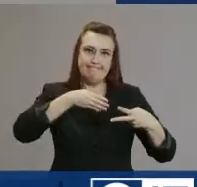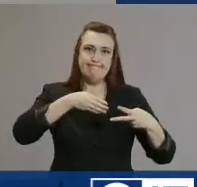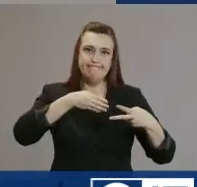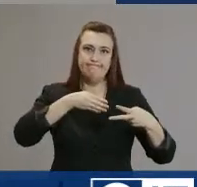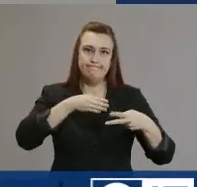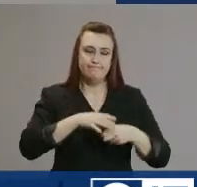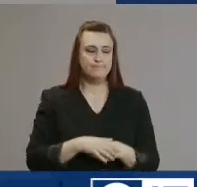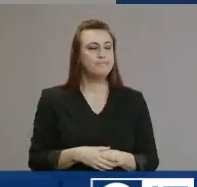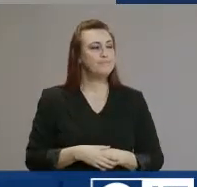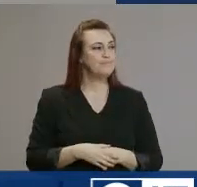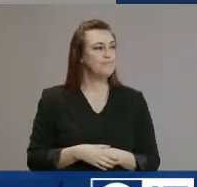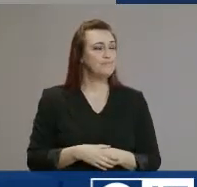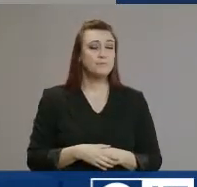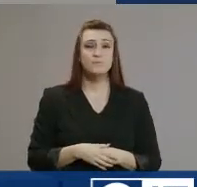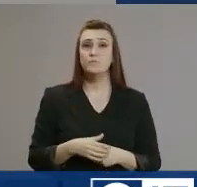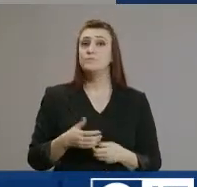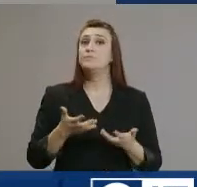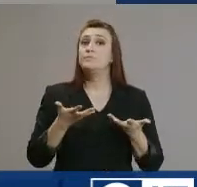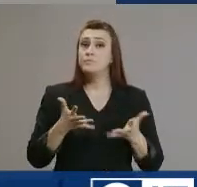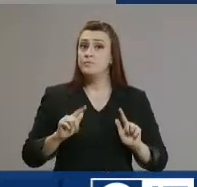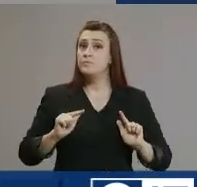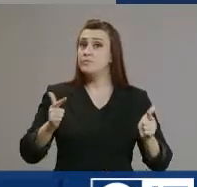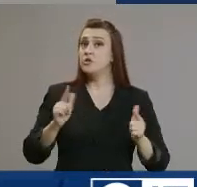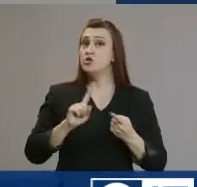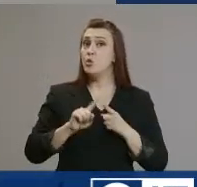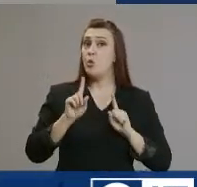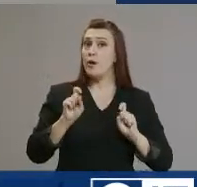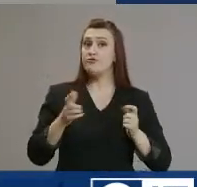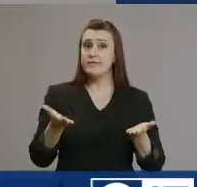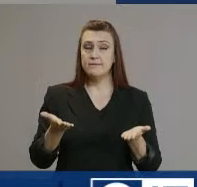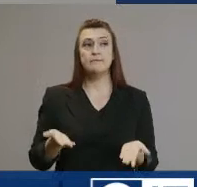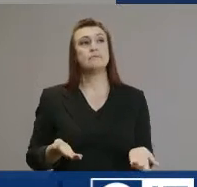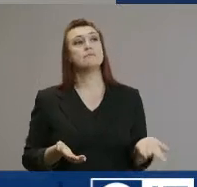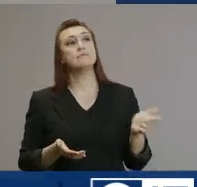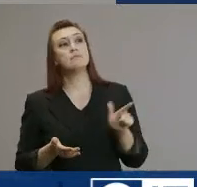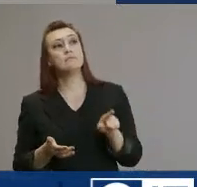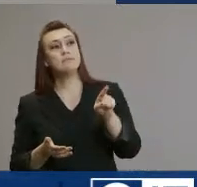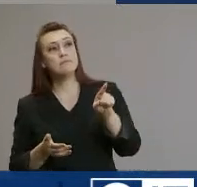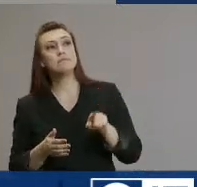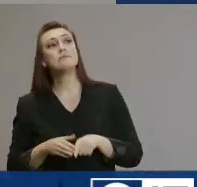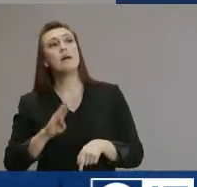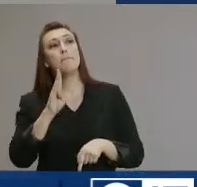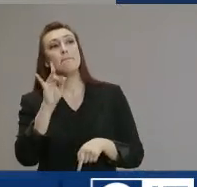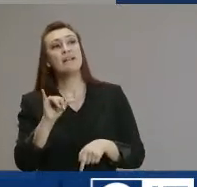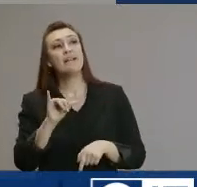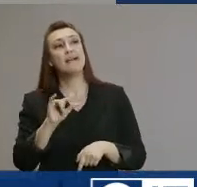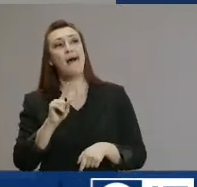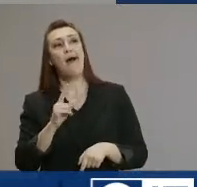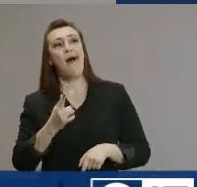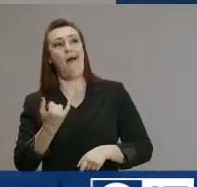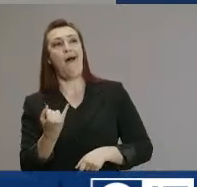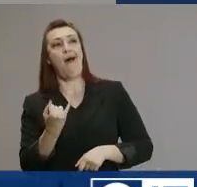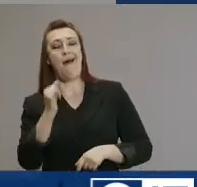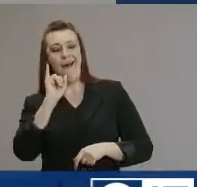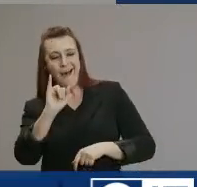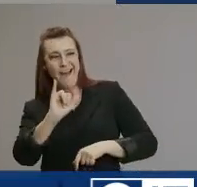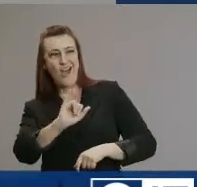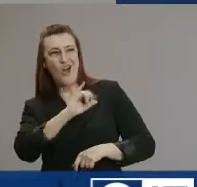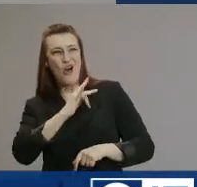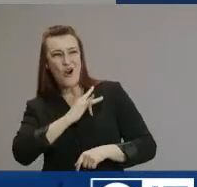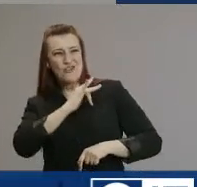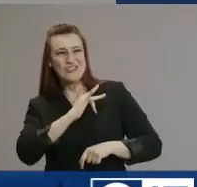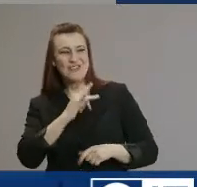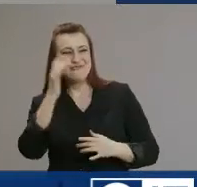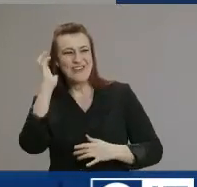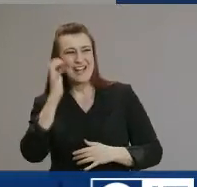some questions. Billy? Governor, thank you. Billy Harfash, iHeartRadio. Governor, I keep getting the same question from people out